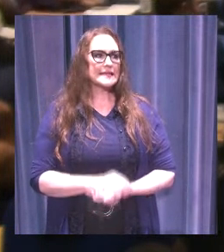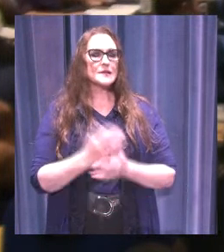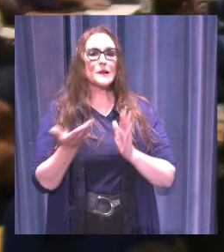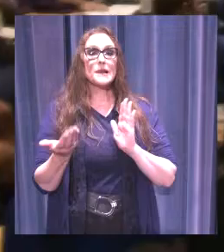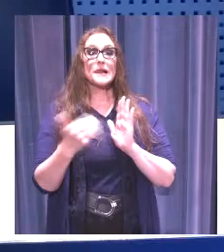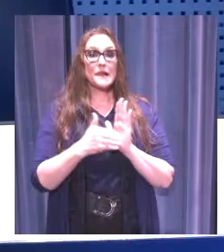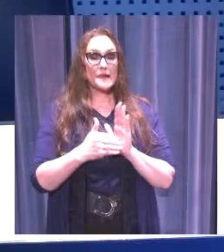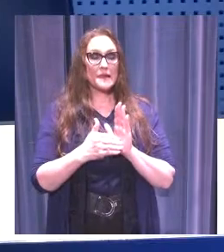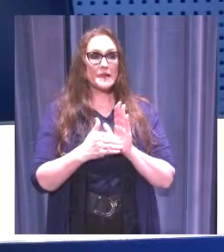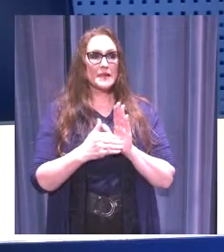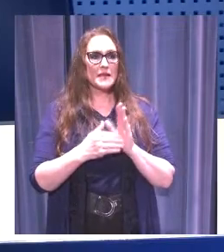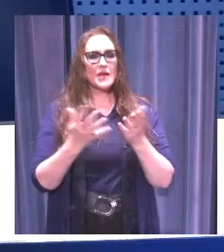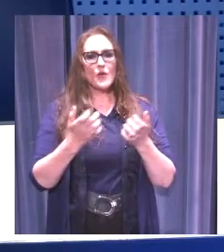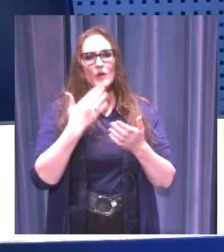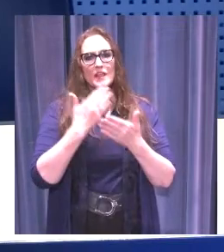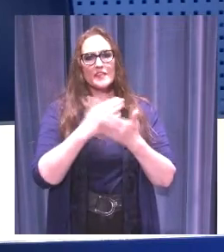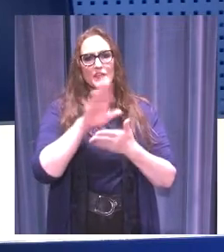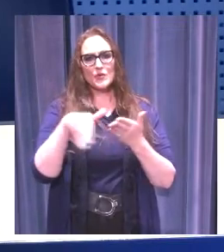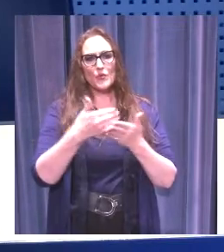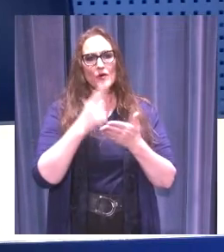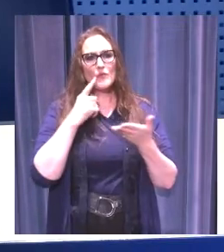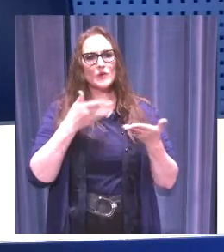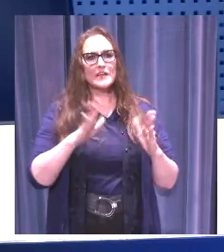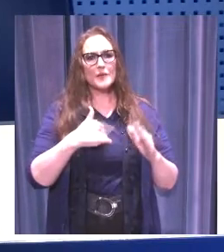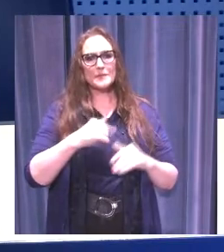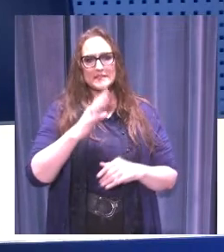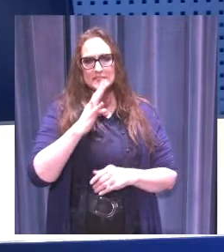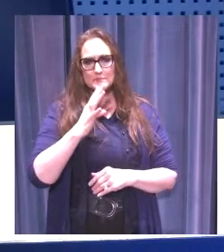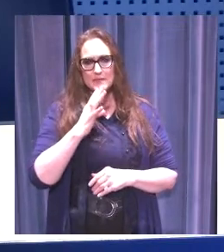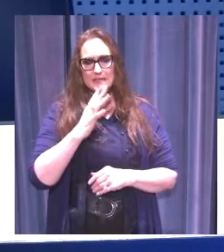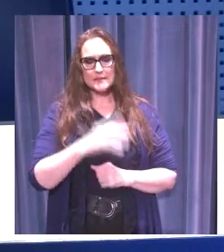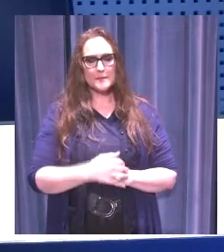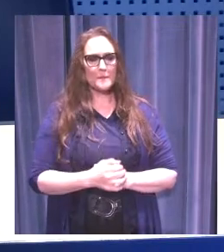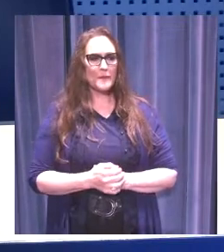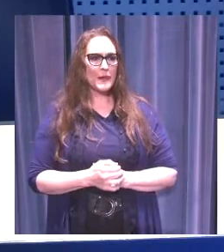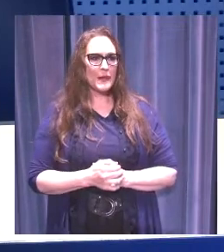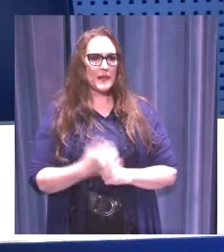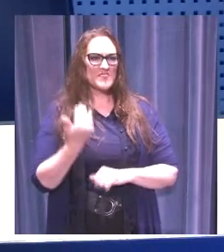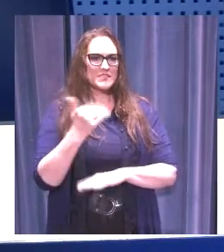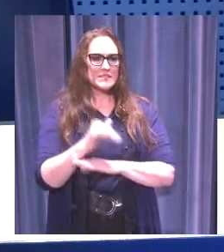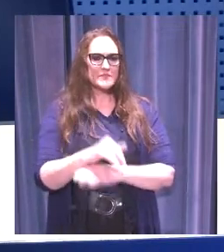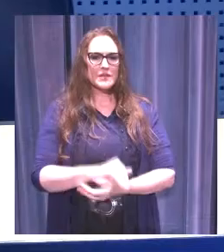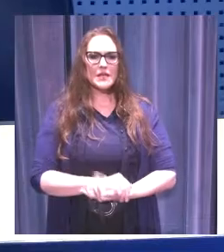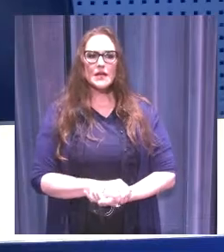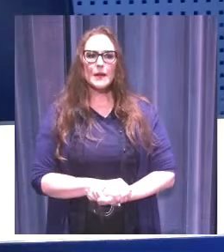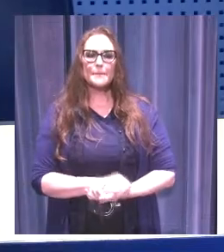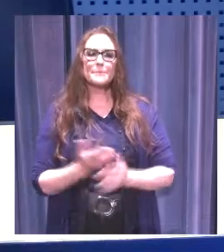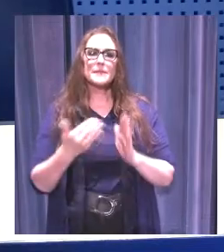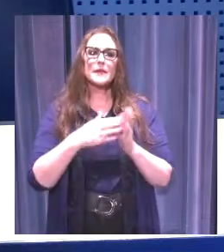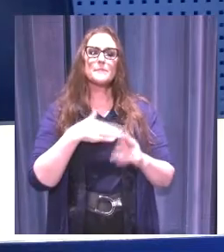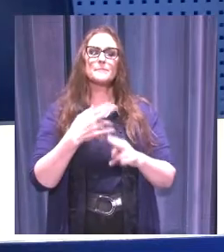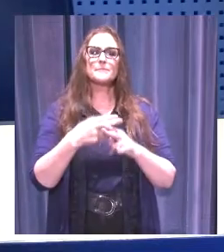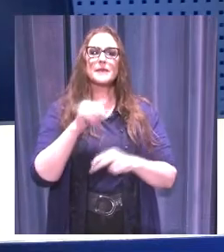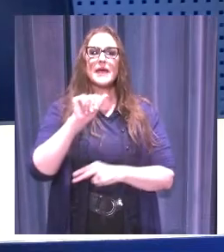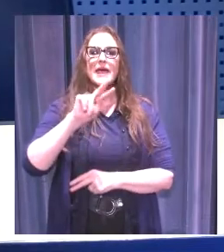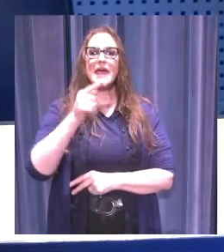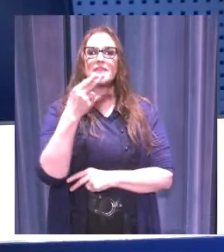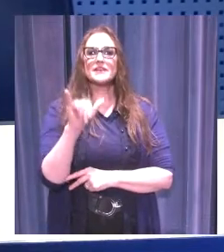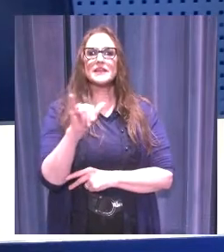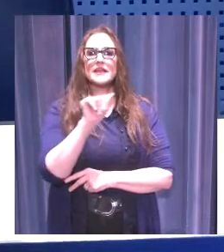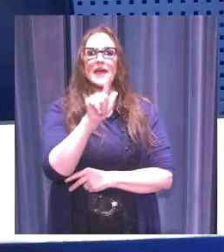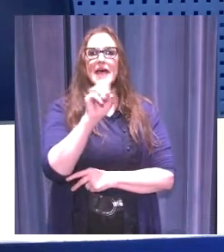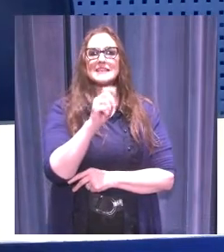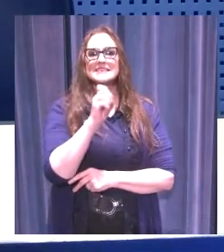Again, just want to thank you all for allowing me to speak this evening. Again, my name is Anthony